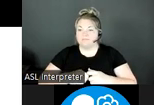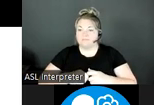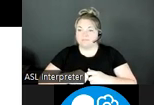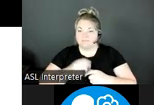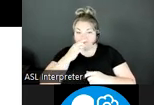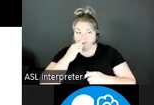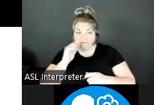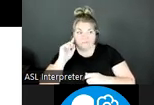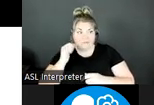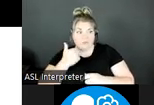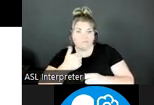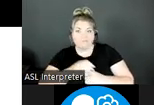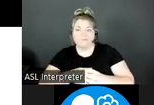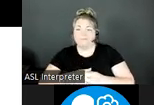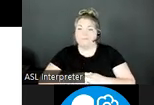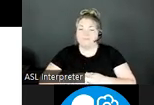Sounds good.